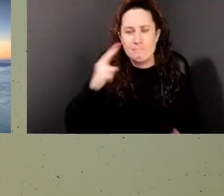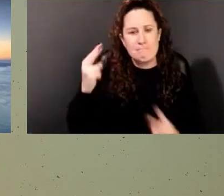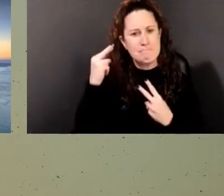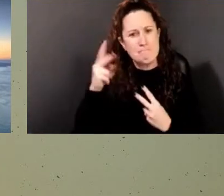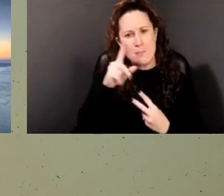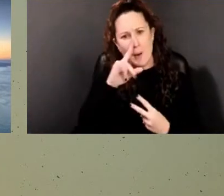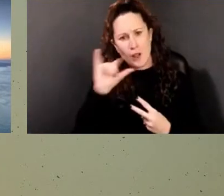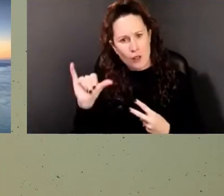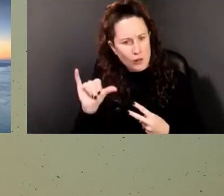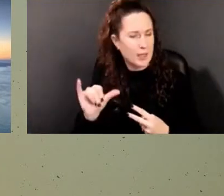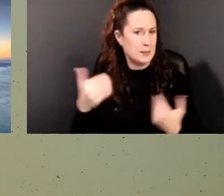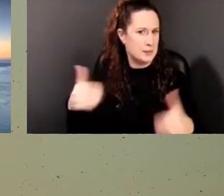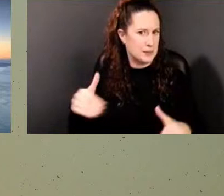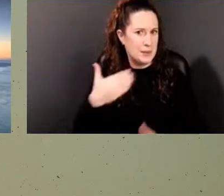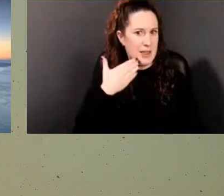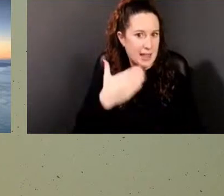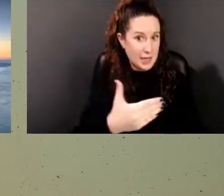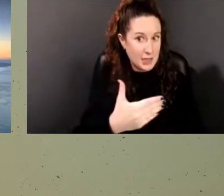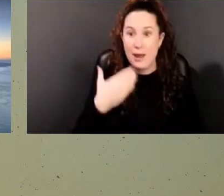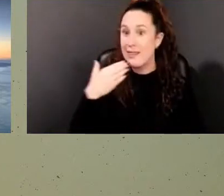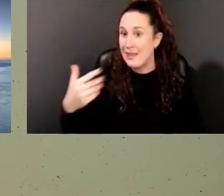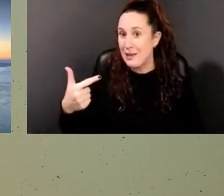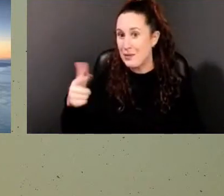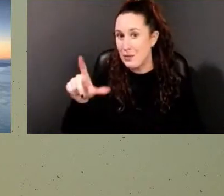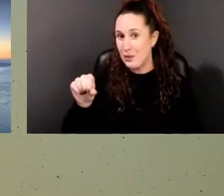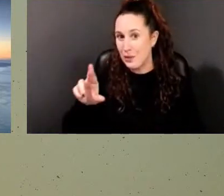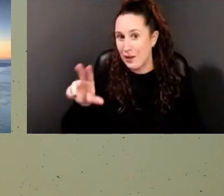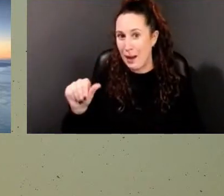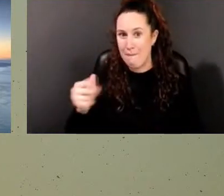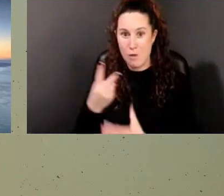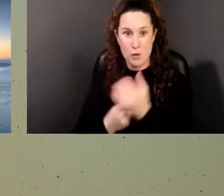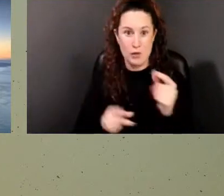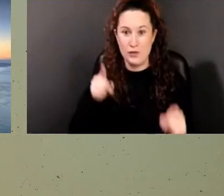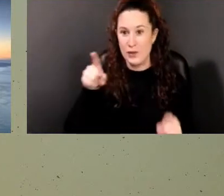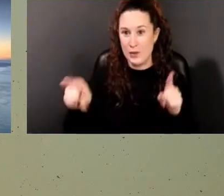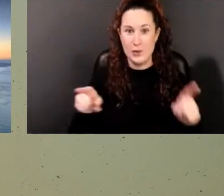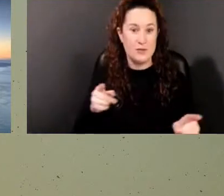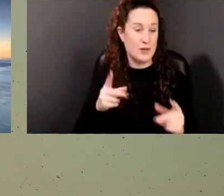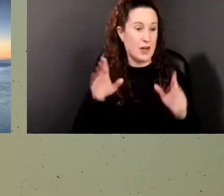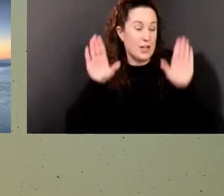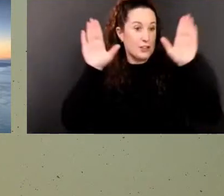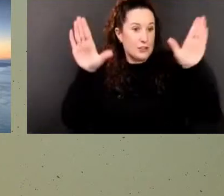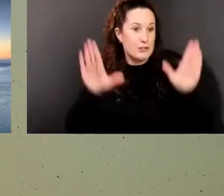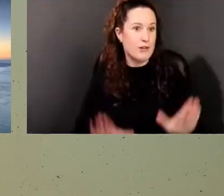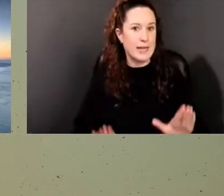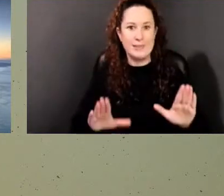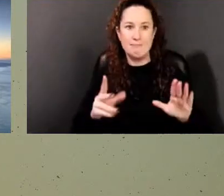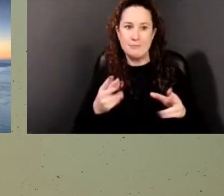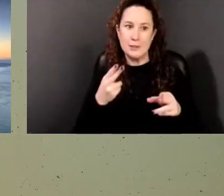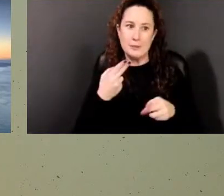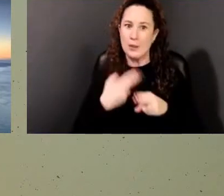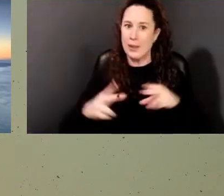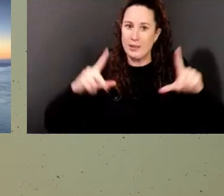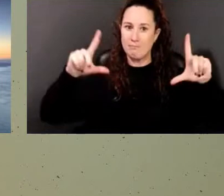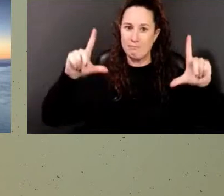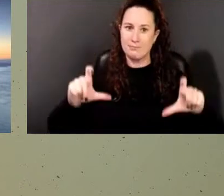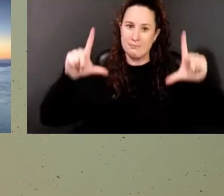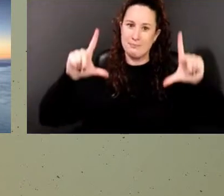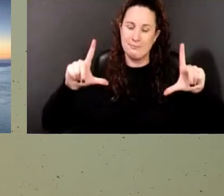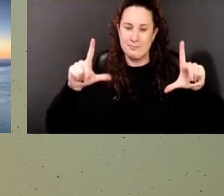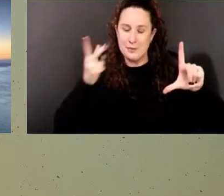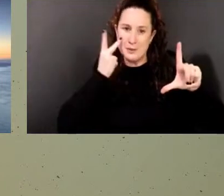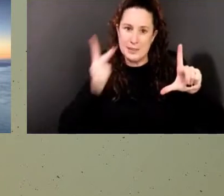those folks. Thank you, Gloria, and both of you for really giving us a great snapshot of what we have there